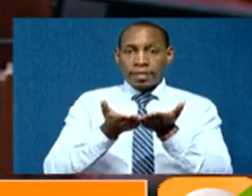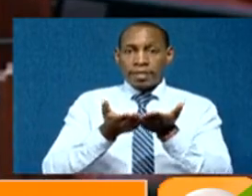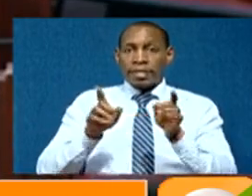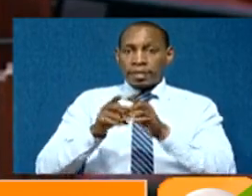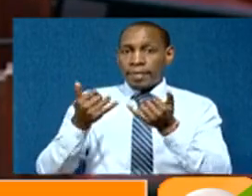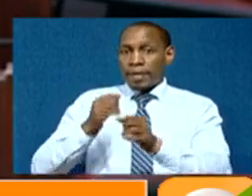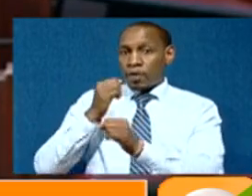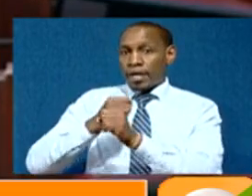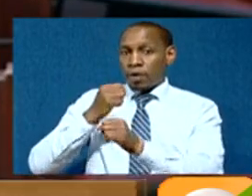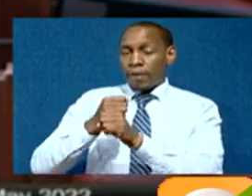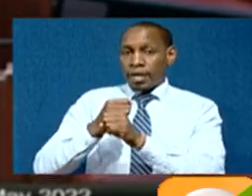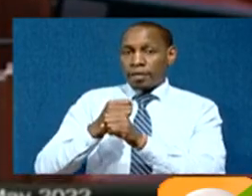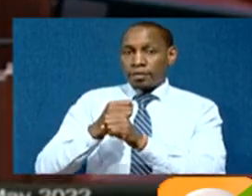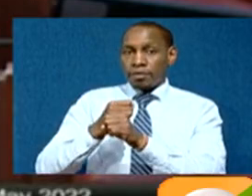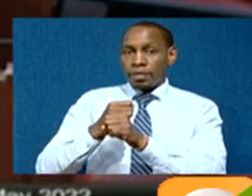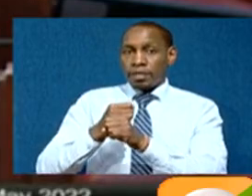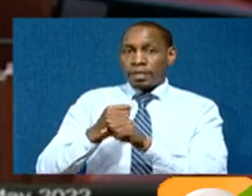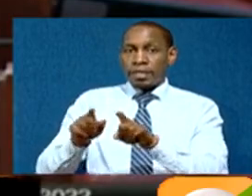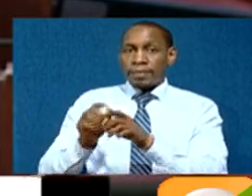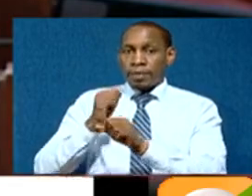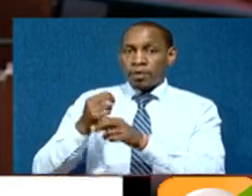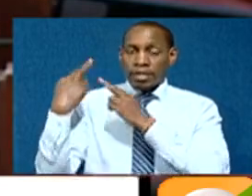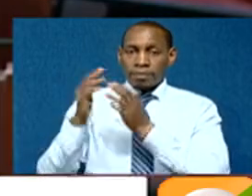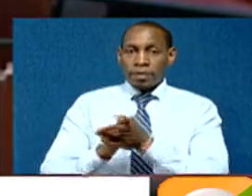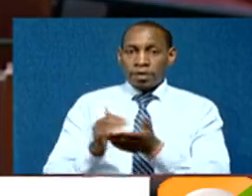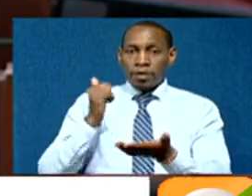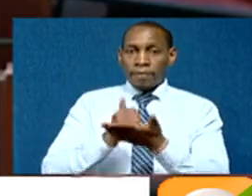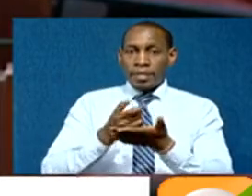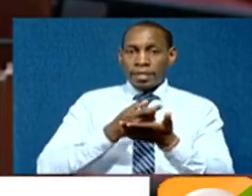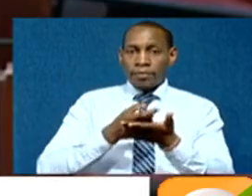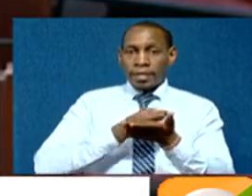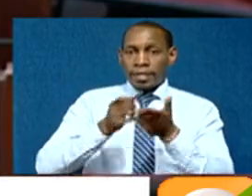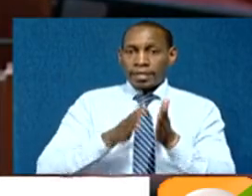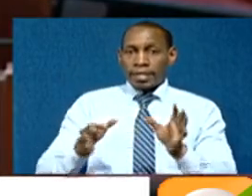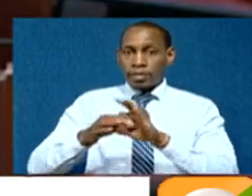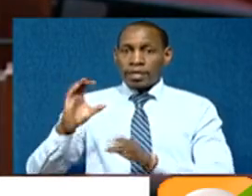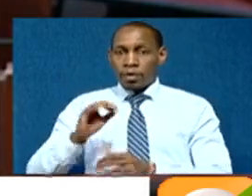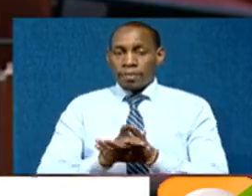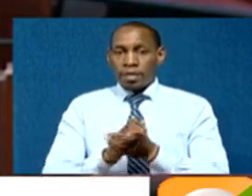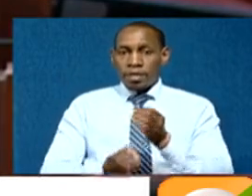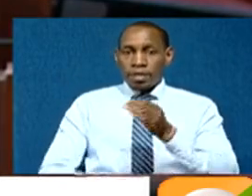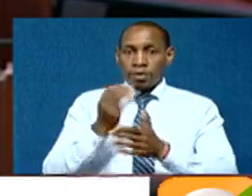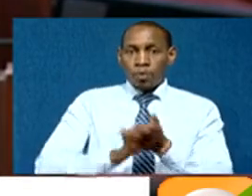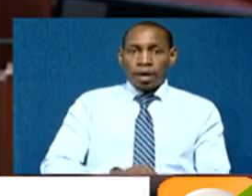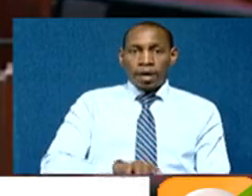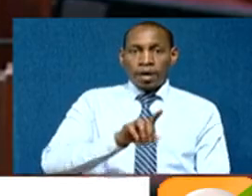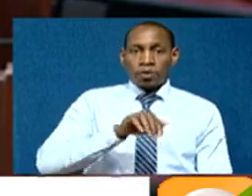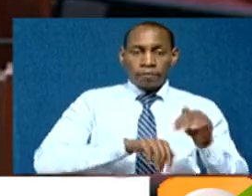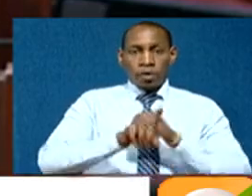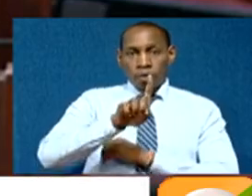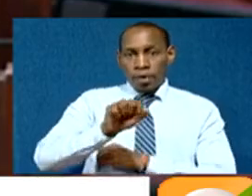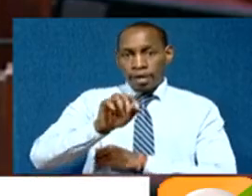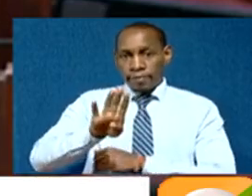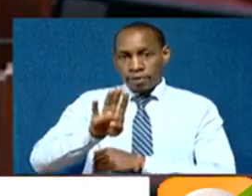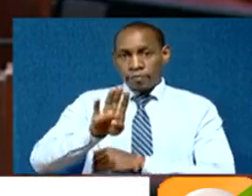currently performing the functions and the duties of the office of the Secretary to the Cabinet, established under 154,